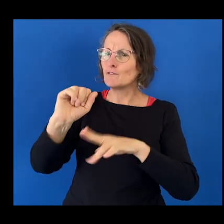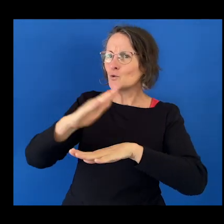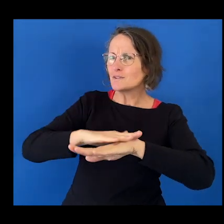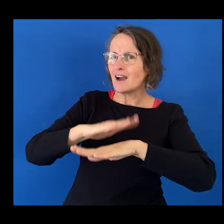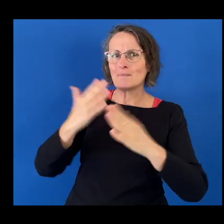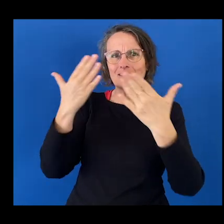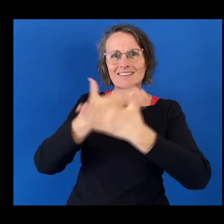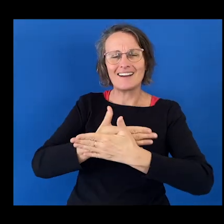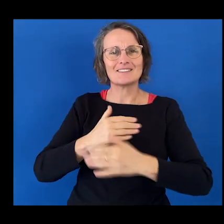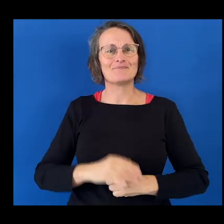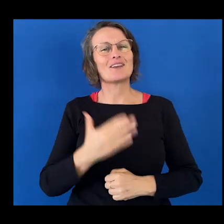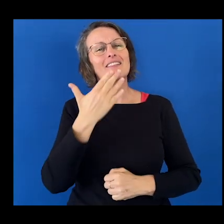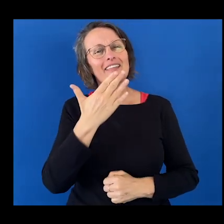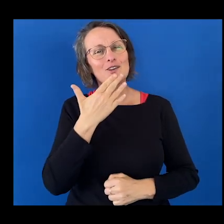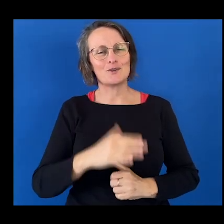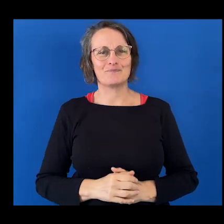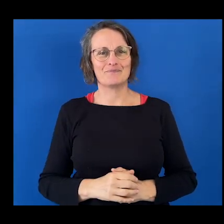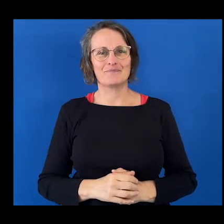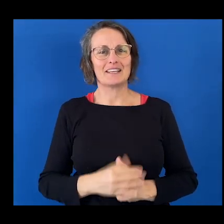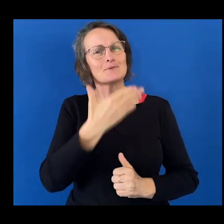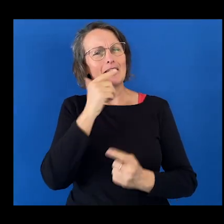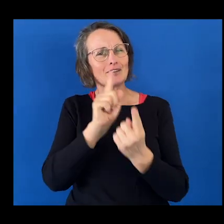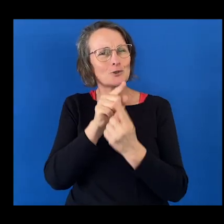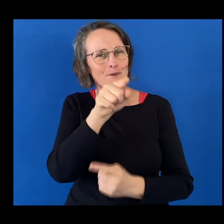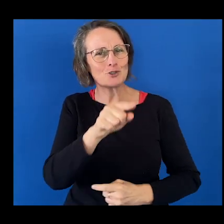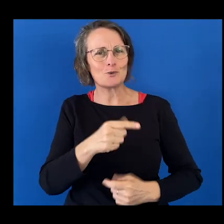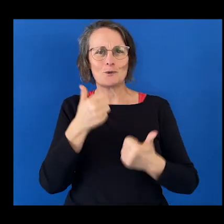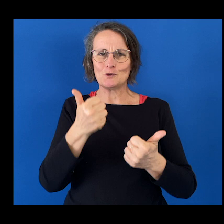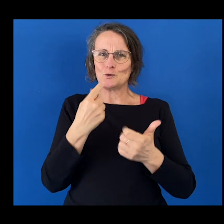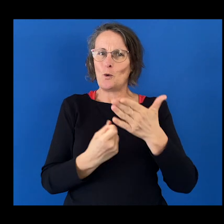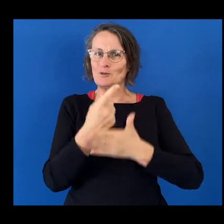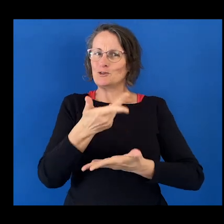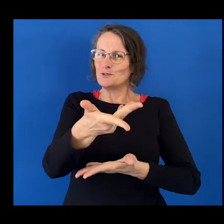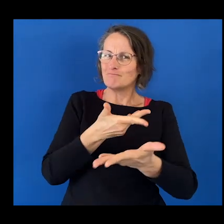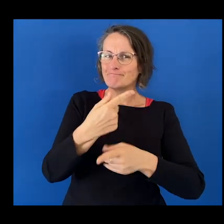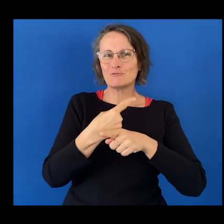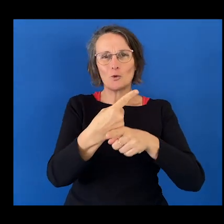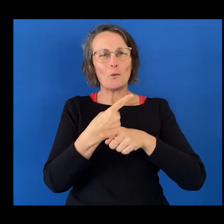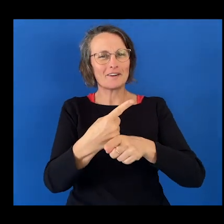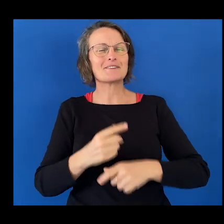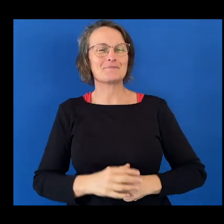guest tonight. Oh, thank you, Daniel. It's lovely meeting you, and great to have this opportunity to chat with you.